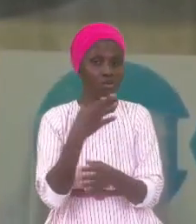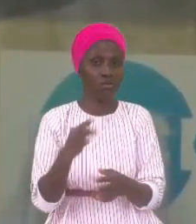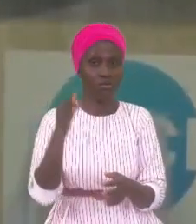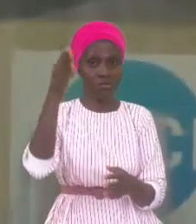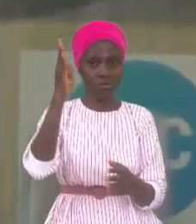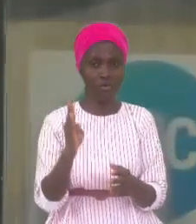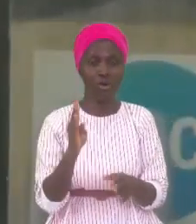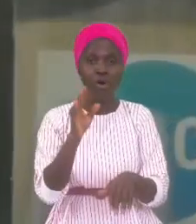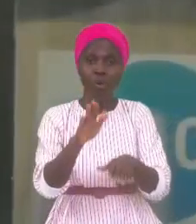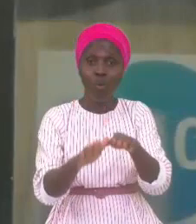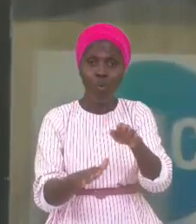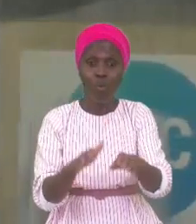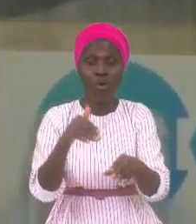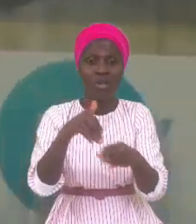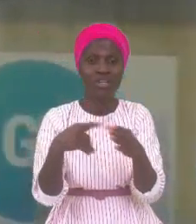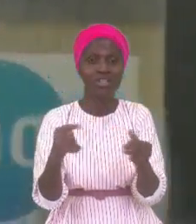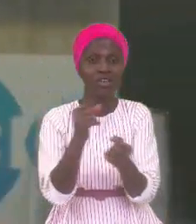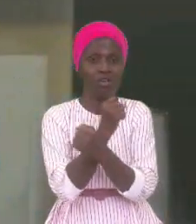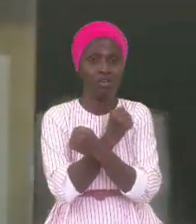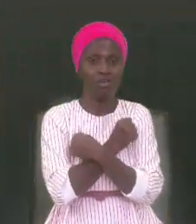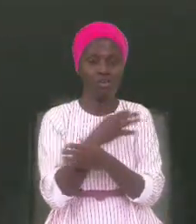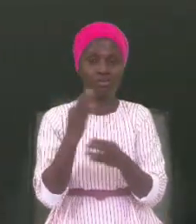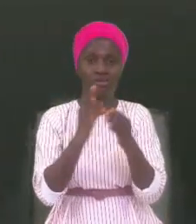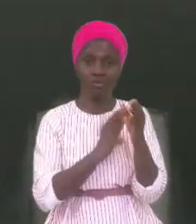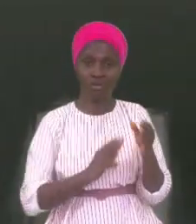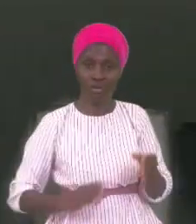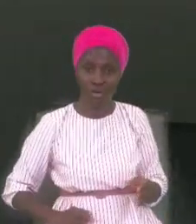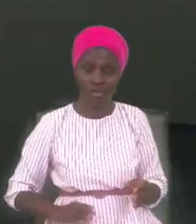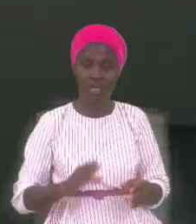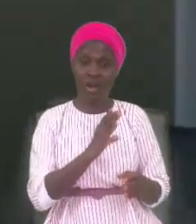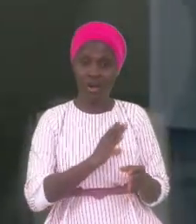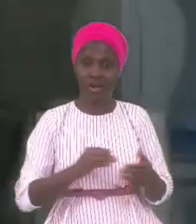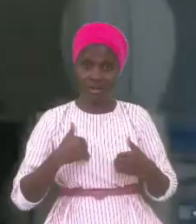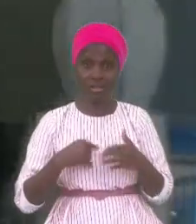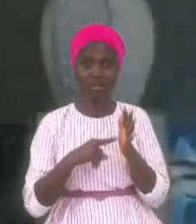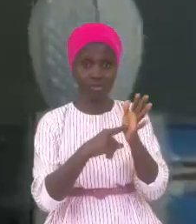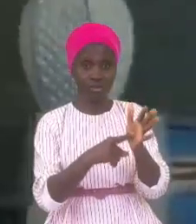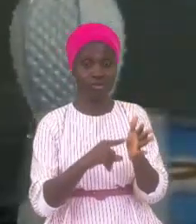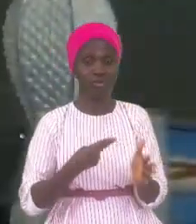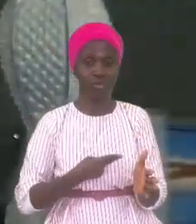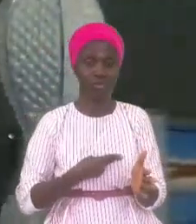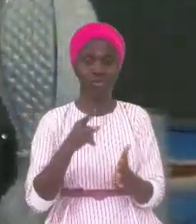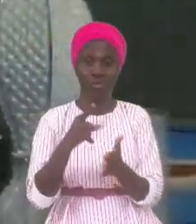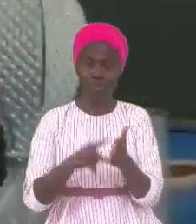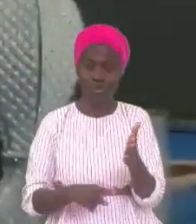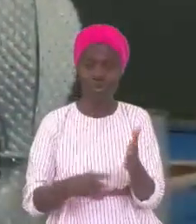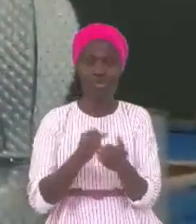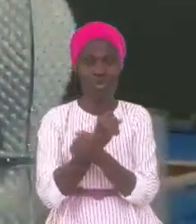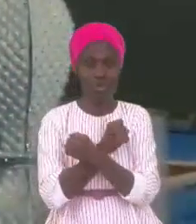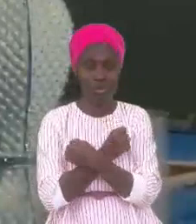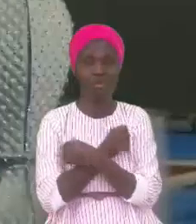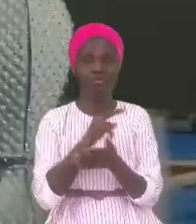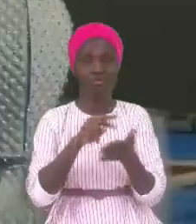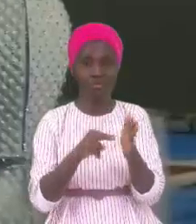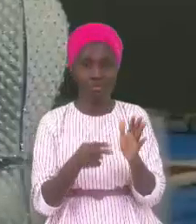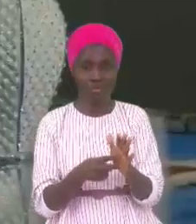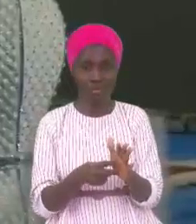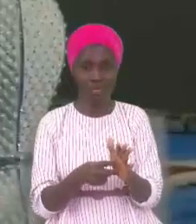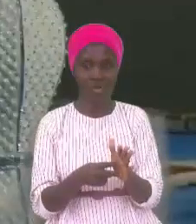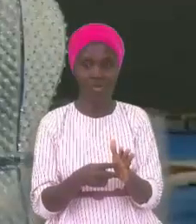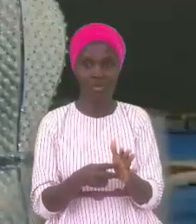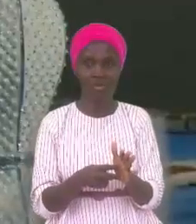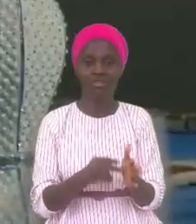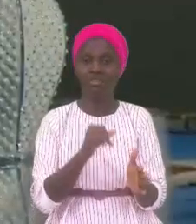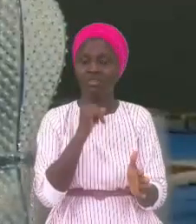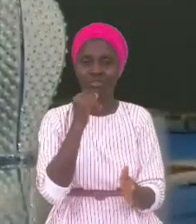the love of Christ. Christ has shown us what love actually should be. It didn't have a kind of